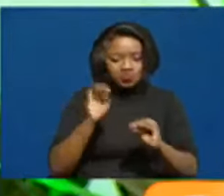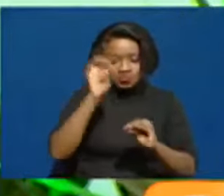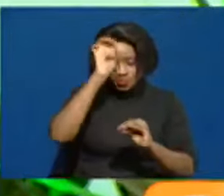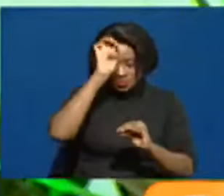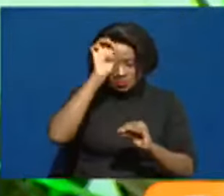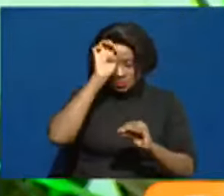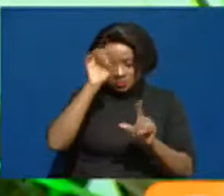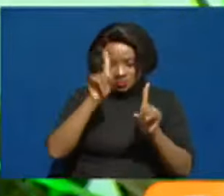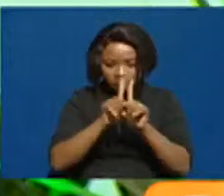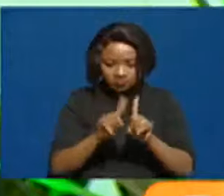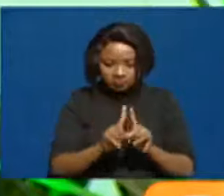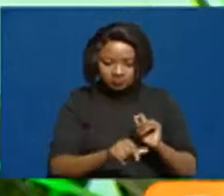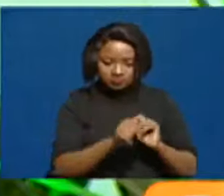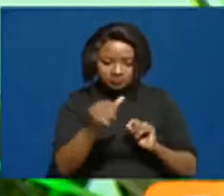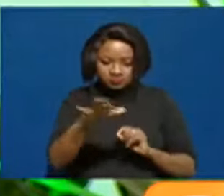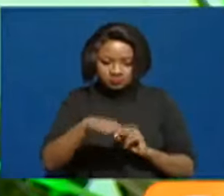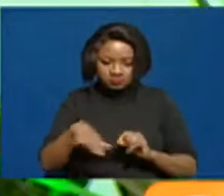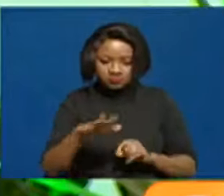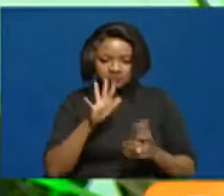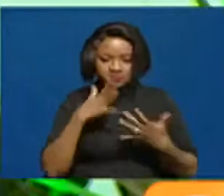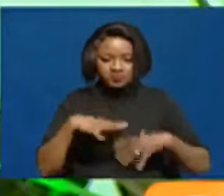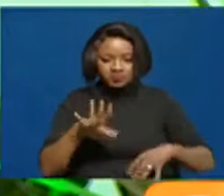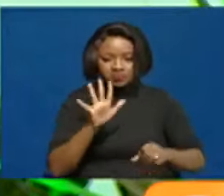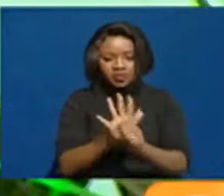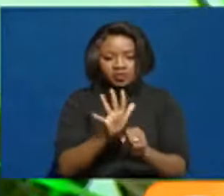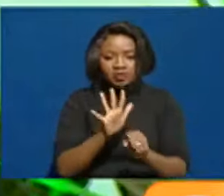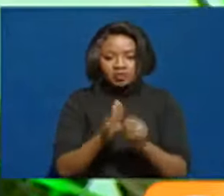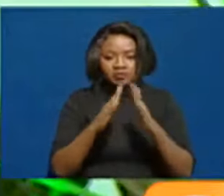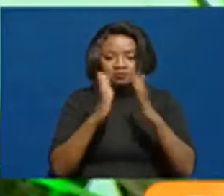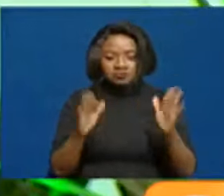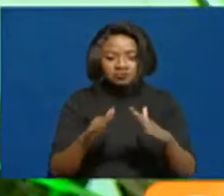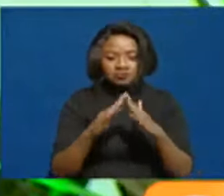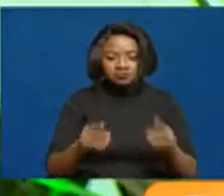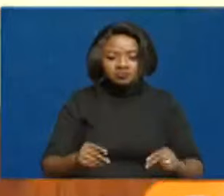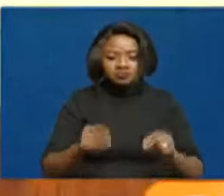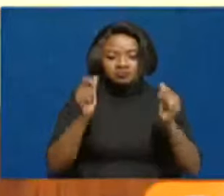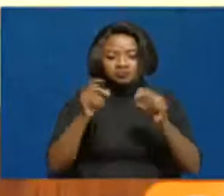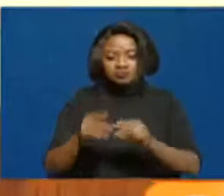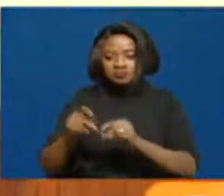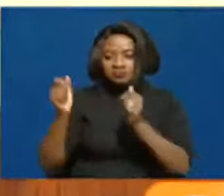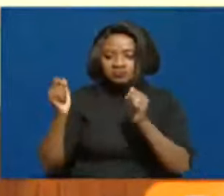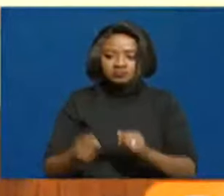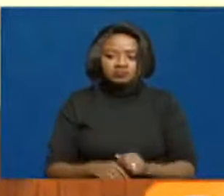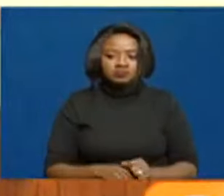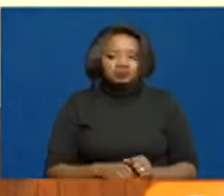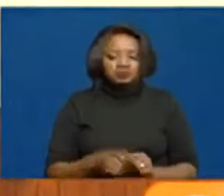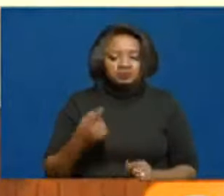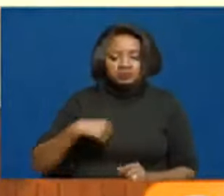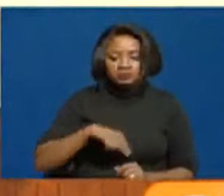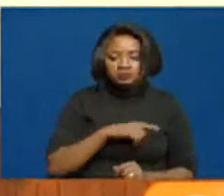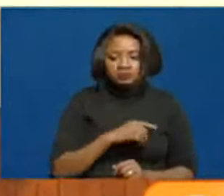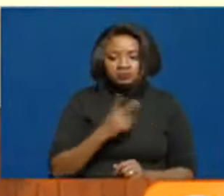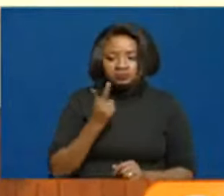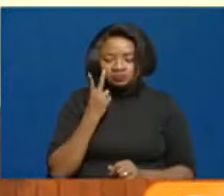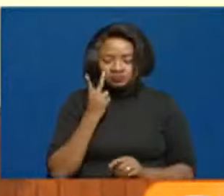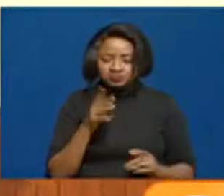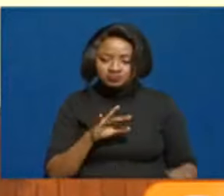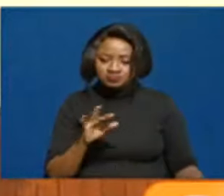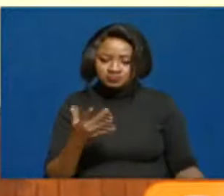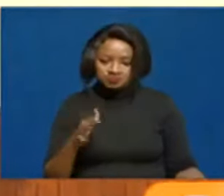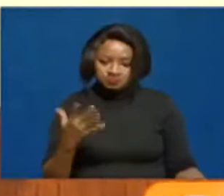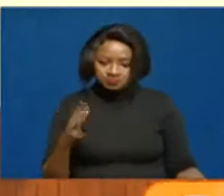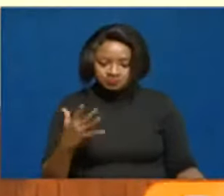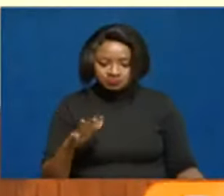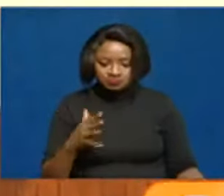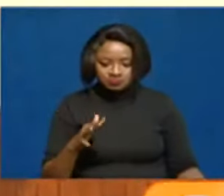and peri-urban areas, houses are coming up apart from the affordable housing. Yeah. So we are looking at about close